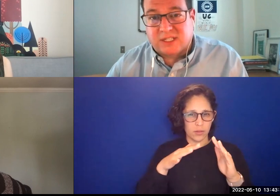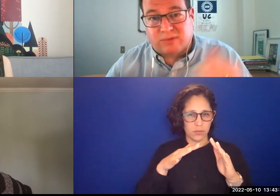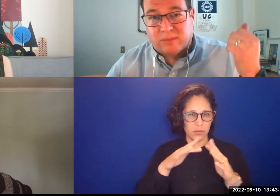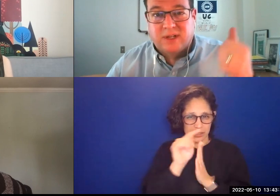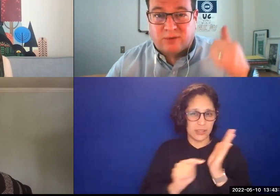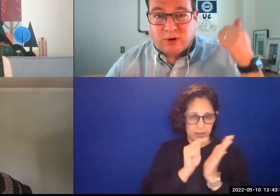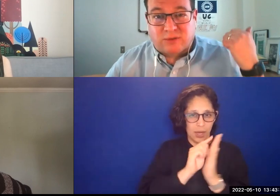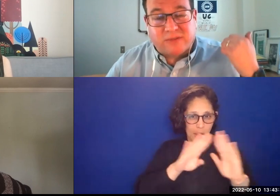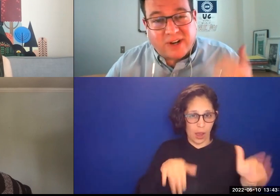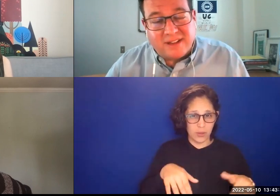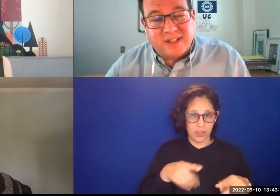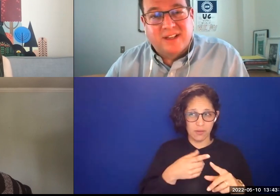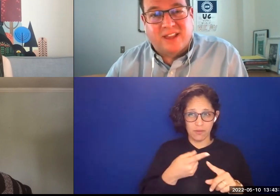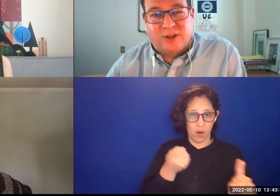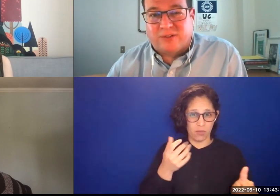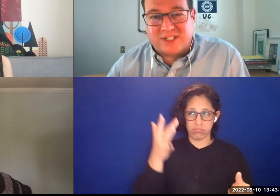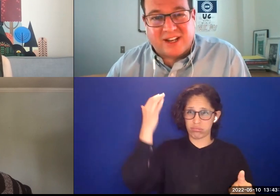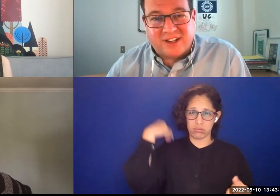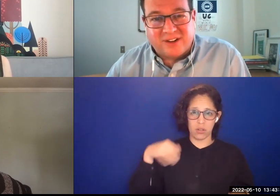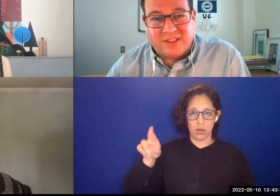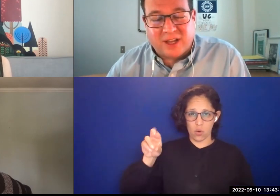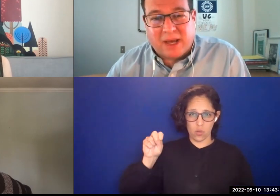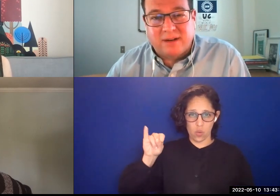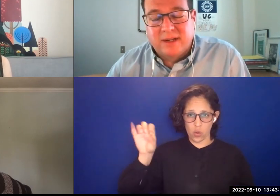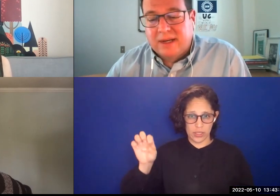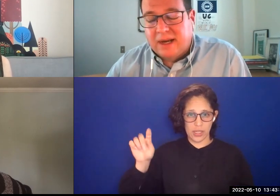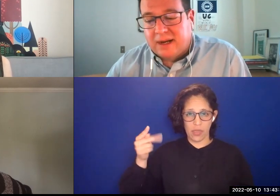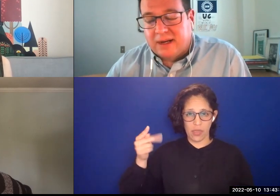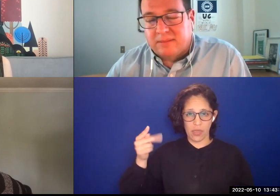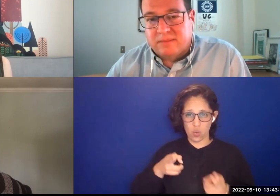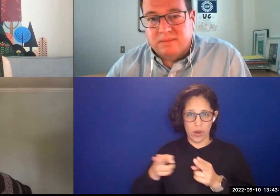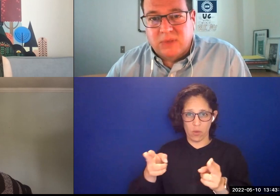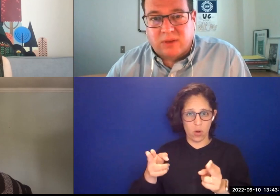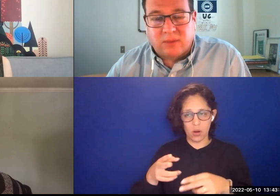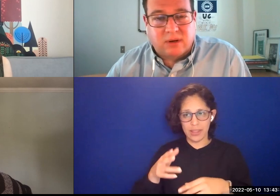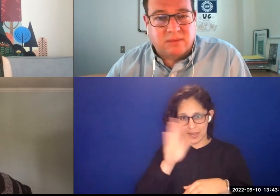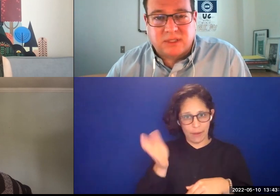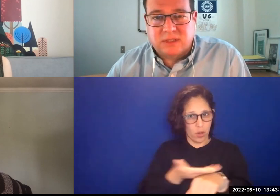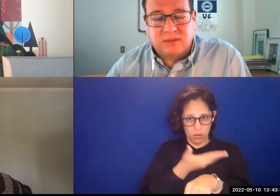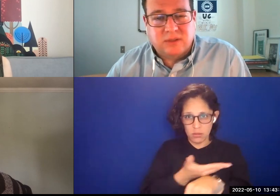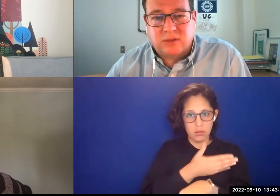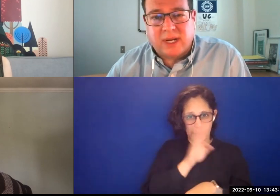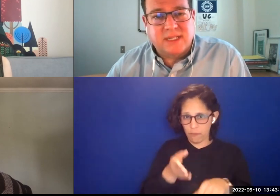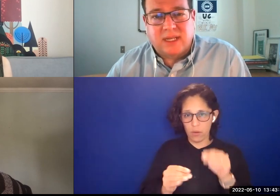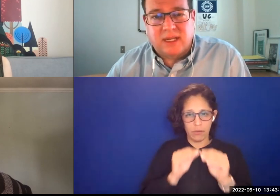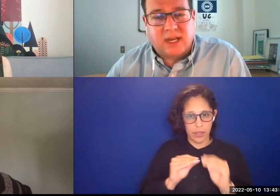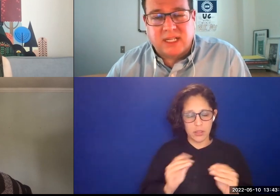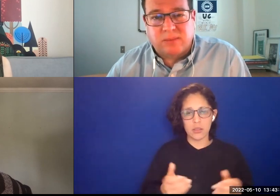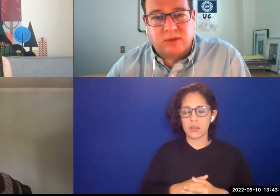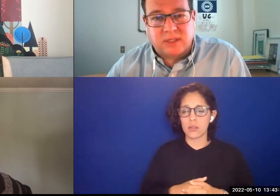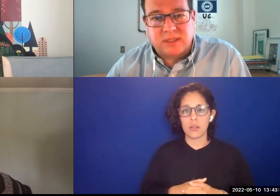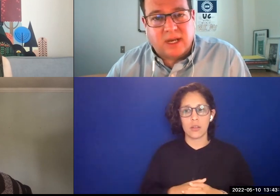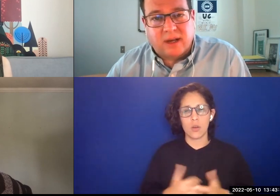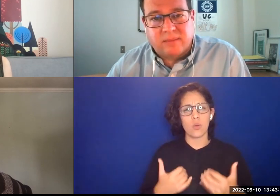that existed from the Rose to the Riveter days that the university hadn't done a darn thing about. They were just crazy